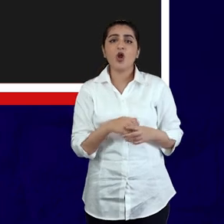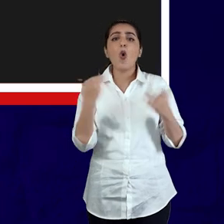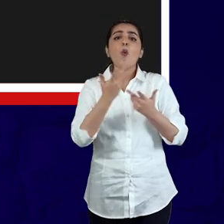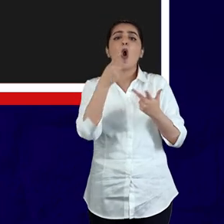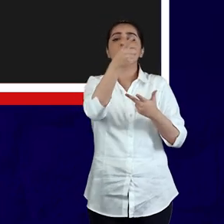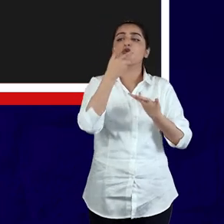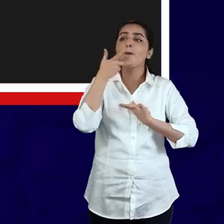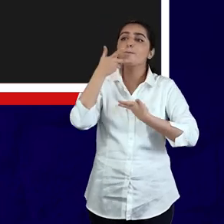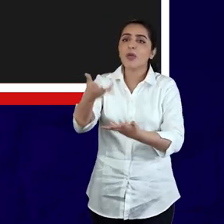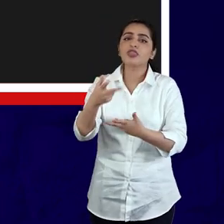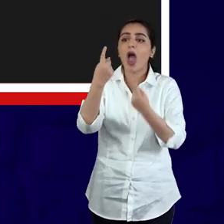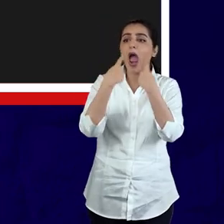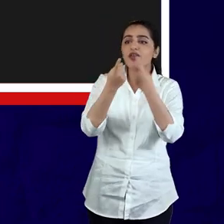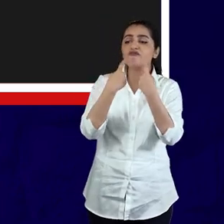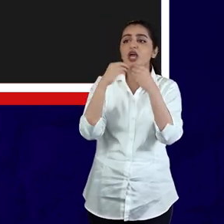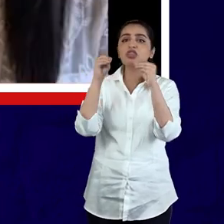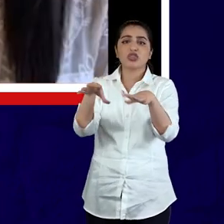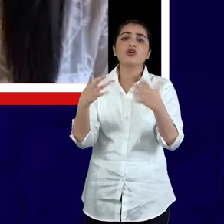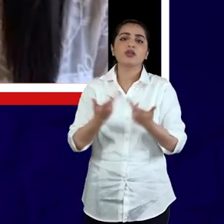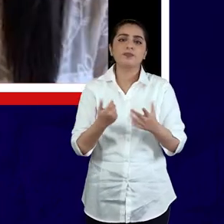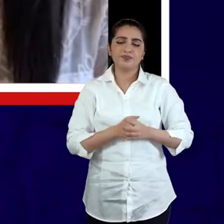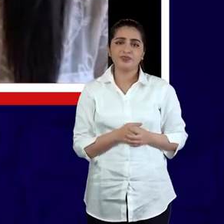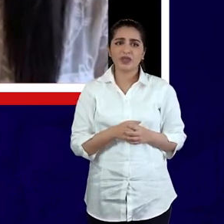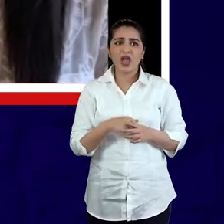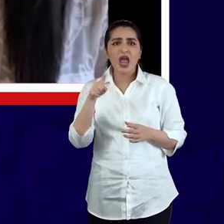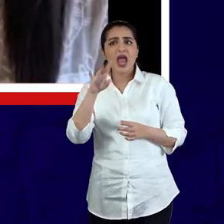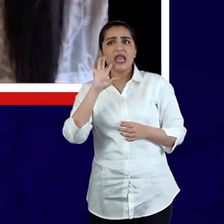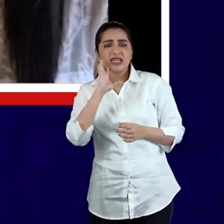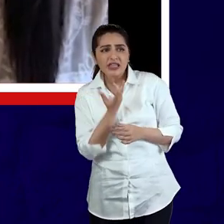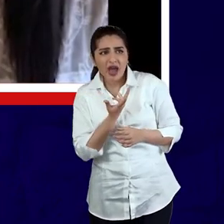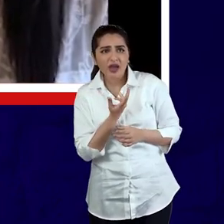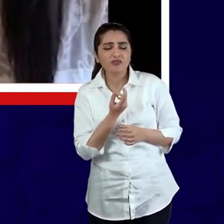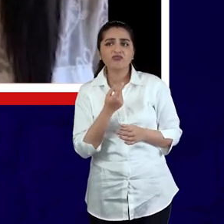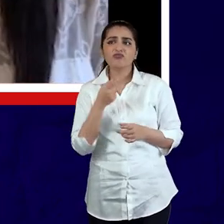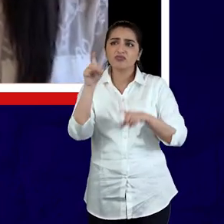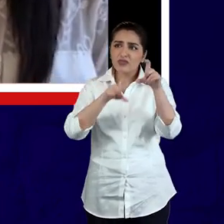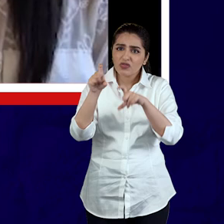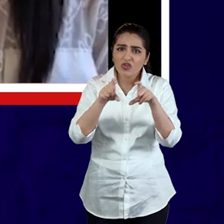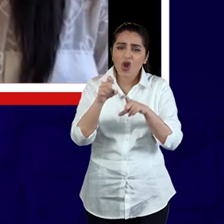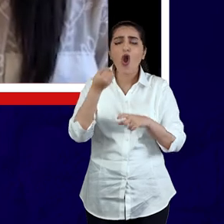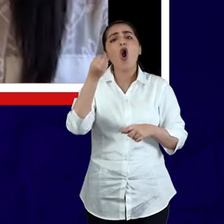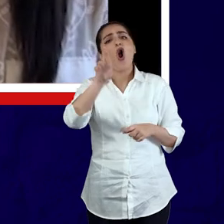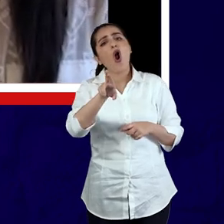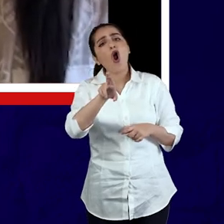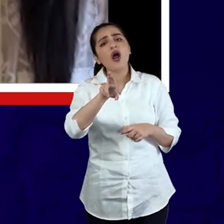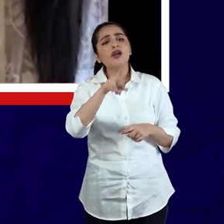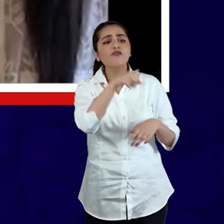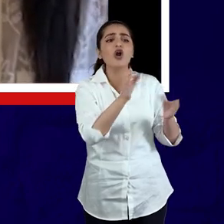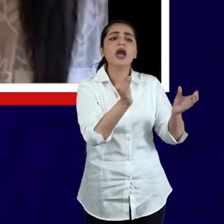what message do you want to kind of give to them? You mean designers, or do you mean the community itself?